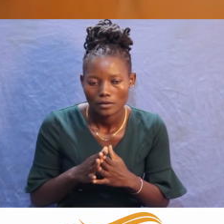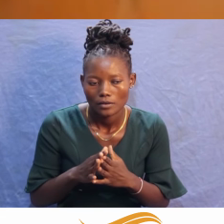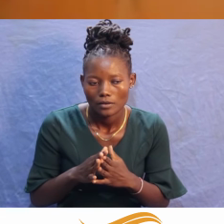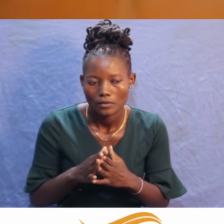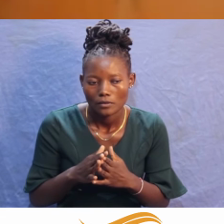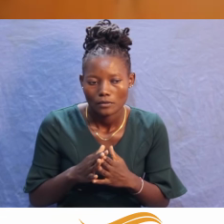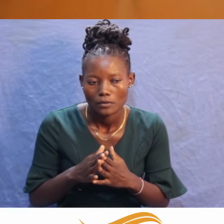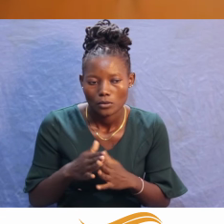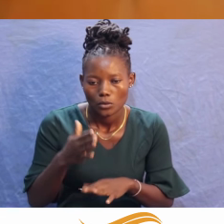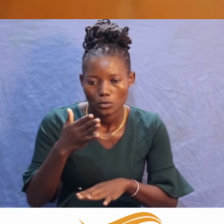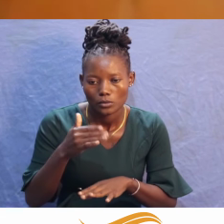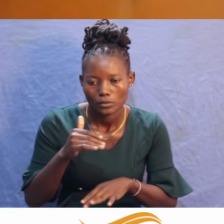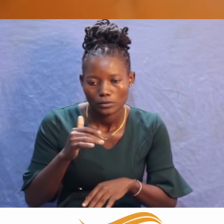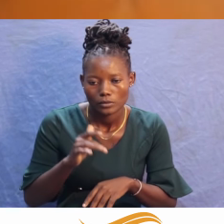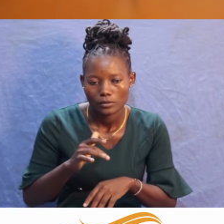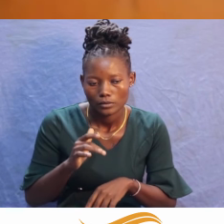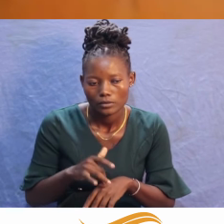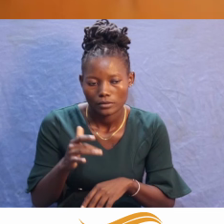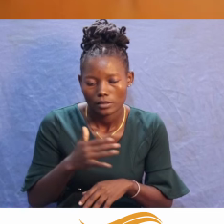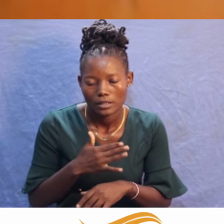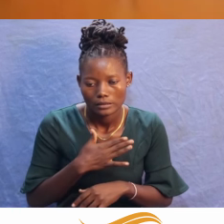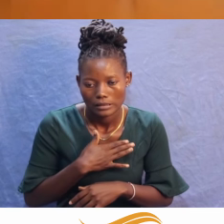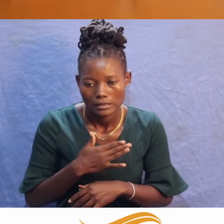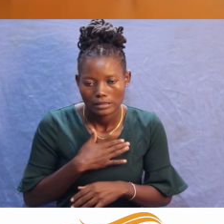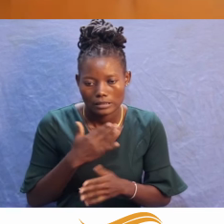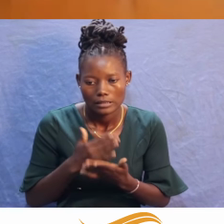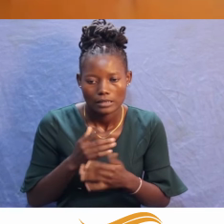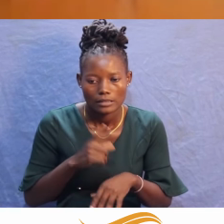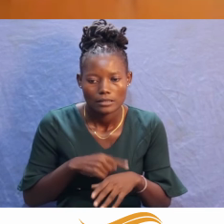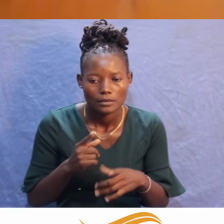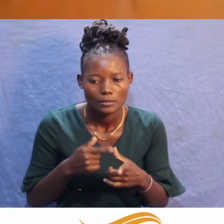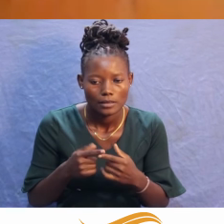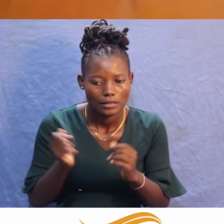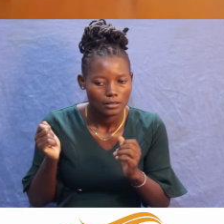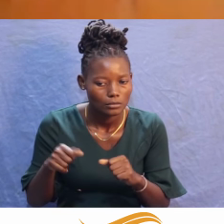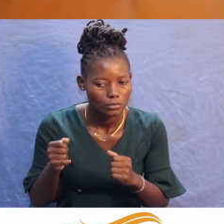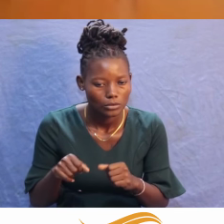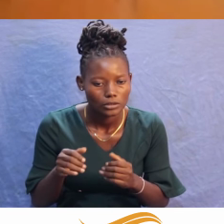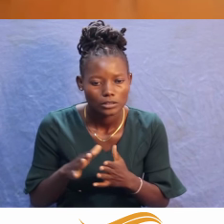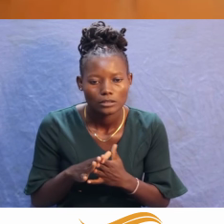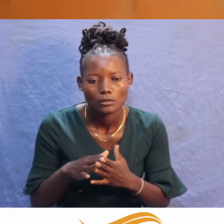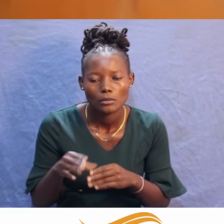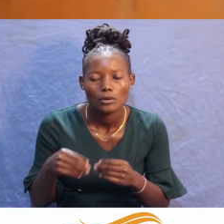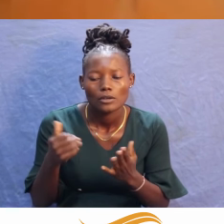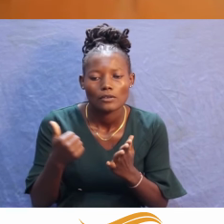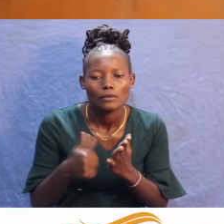time, it can disrupt that rhythm or disrupt the electrical impulse and the heart